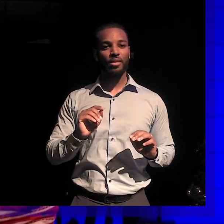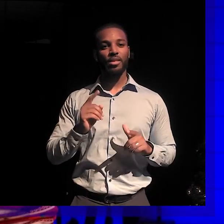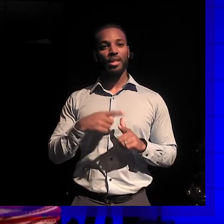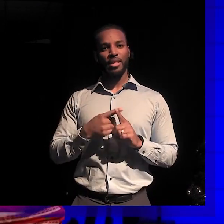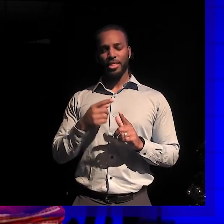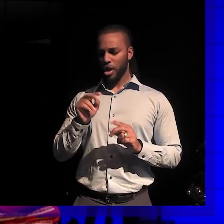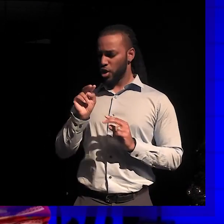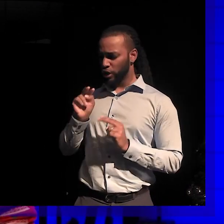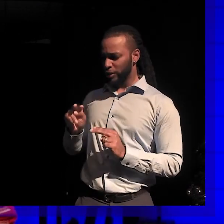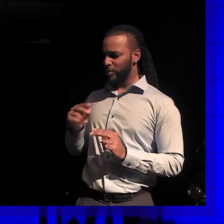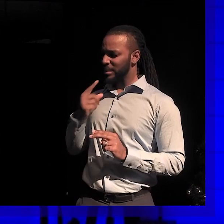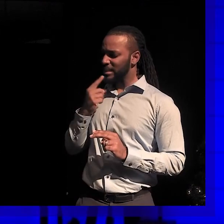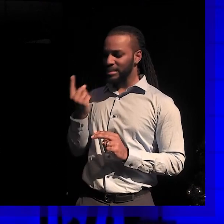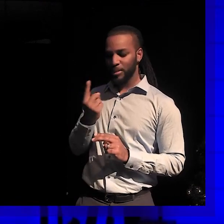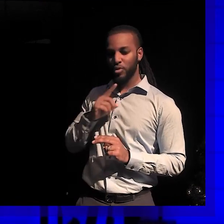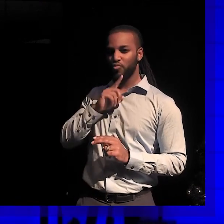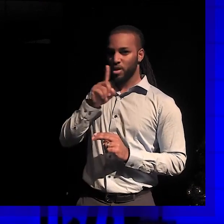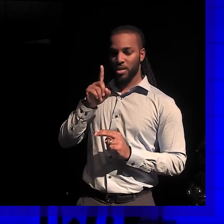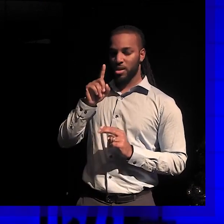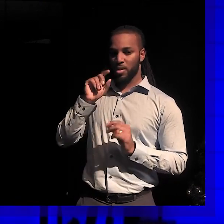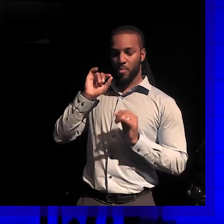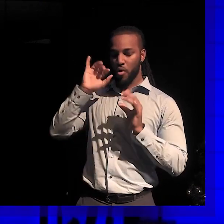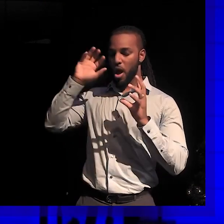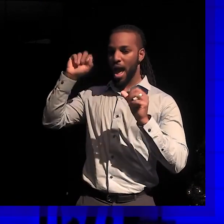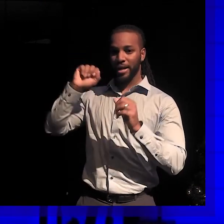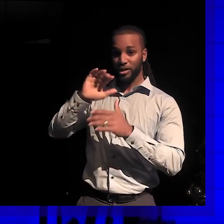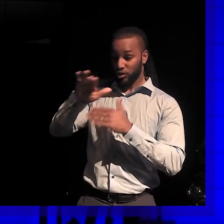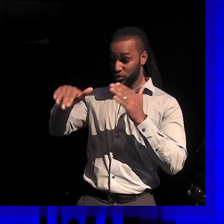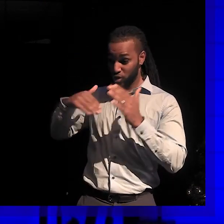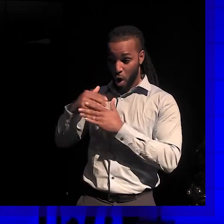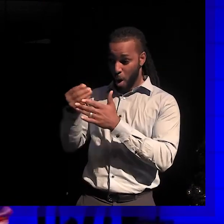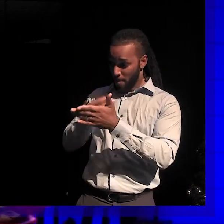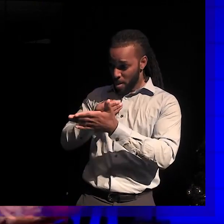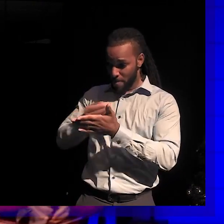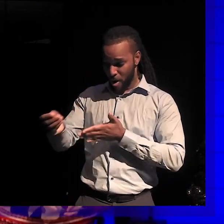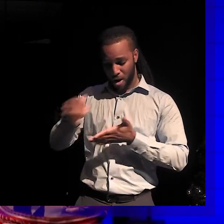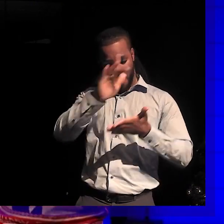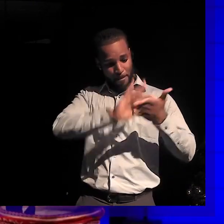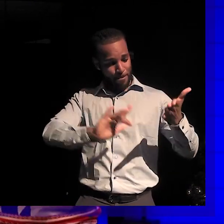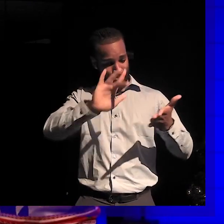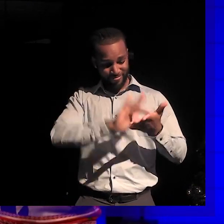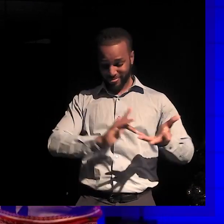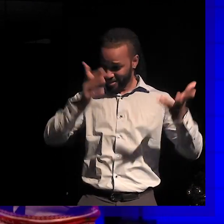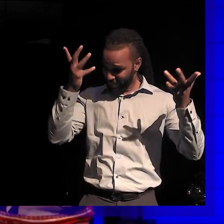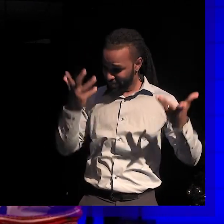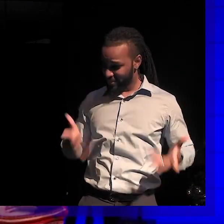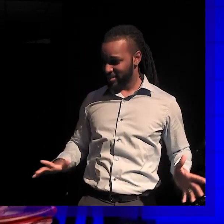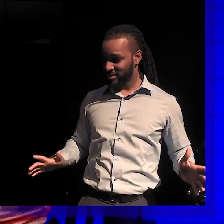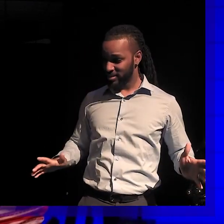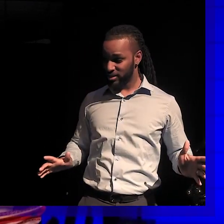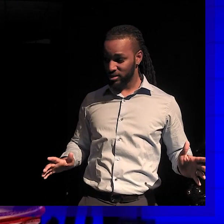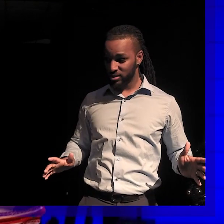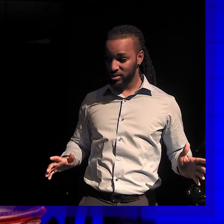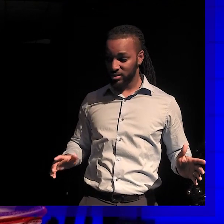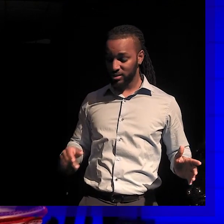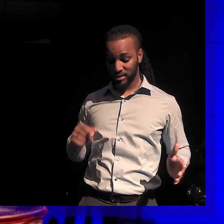look at you and they say something really miraculous. It's all been bought, all been purchased, all been paid for. It